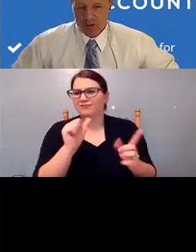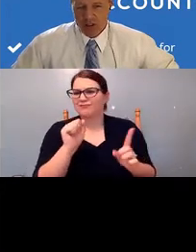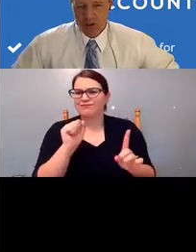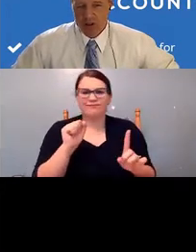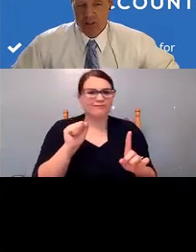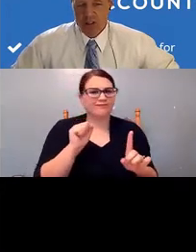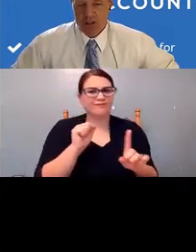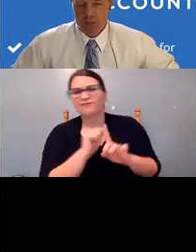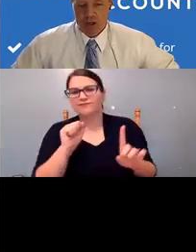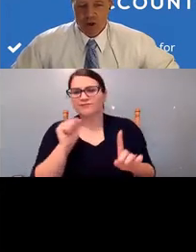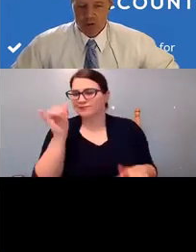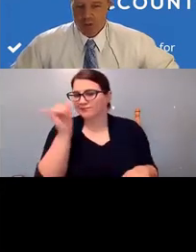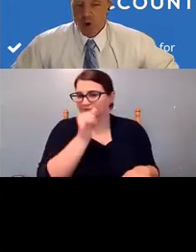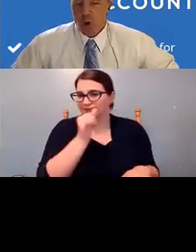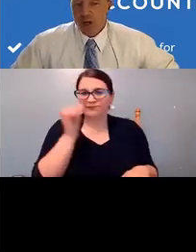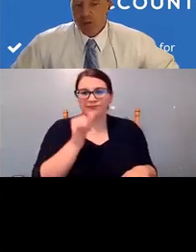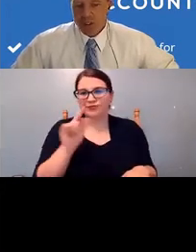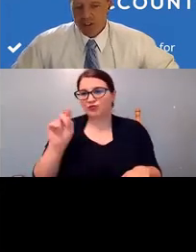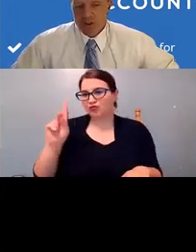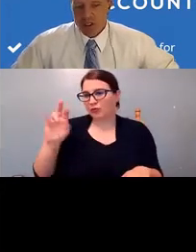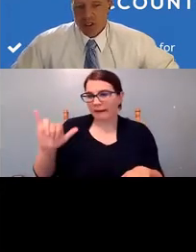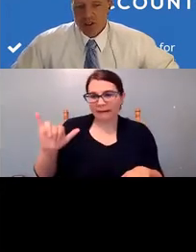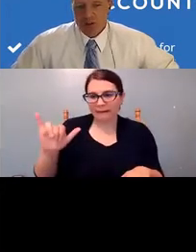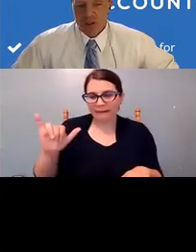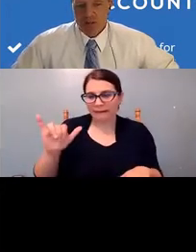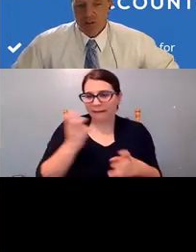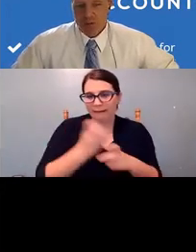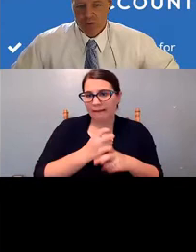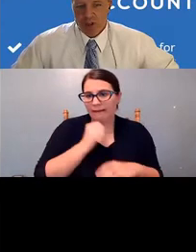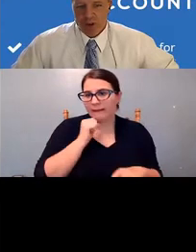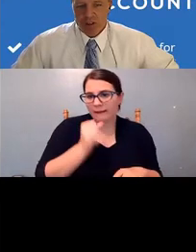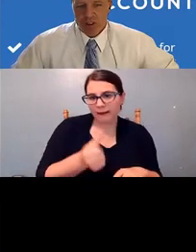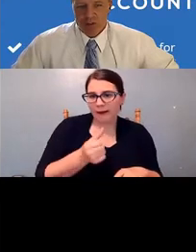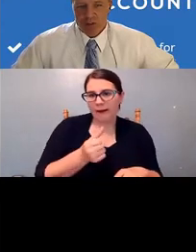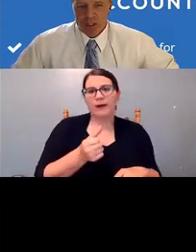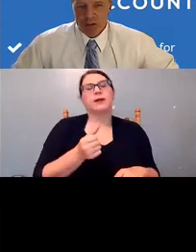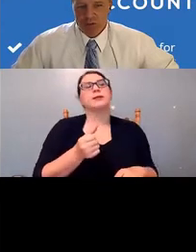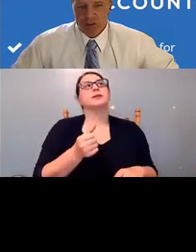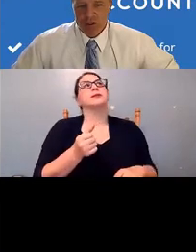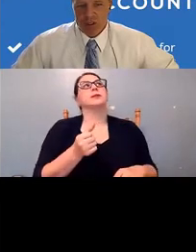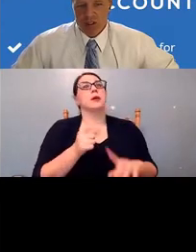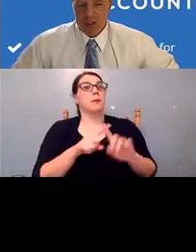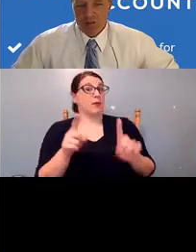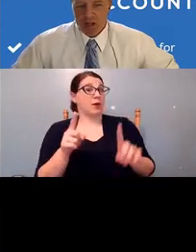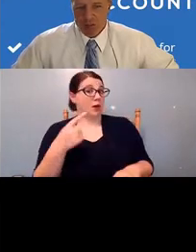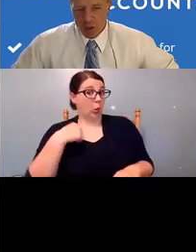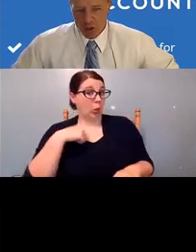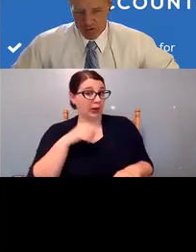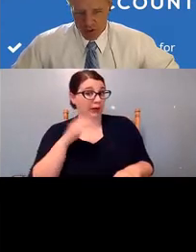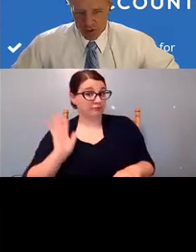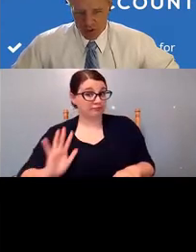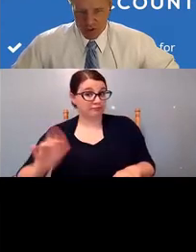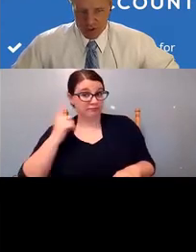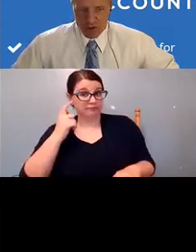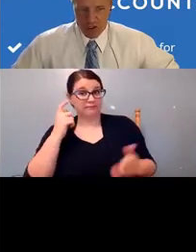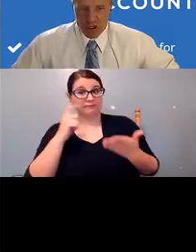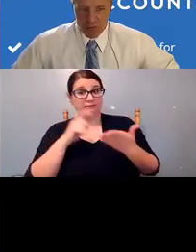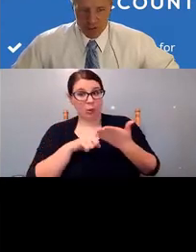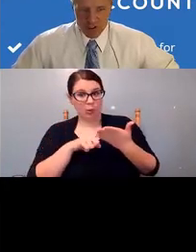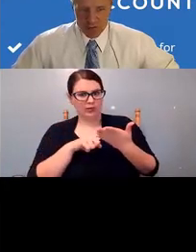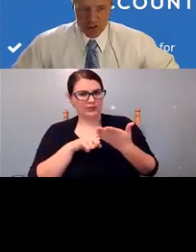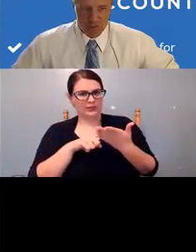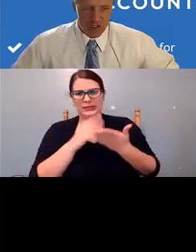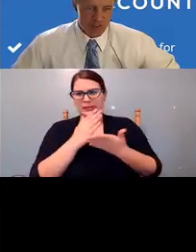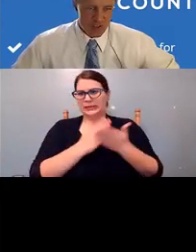it's difficult, but over the program's history, we've noticed that this becomes a more difficult screen for a lot